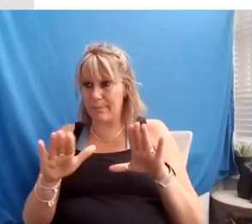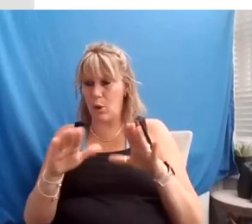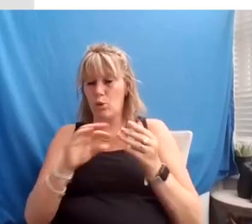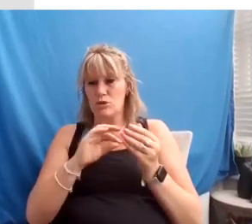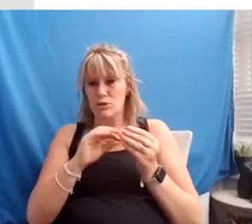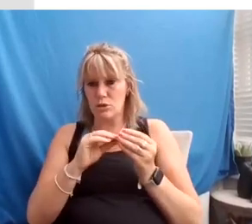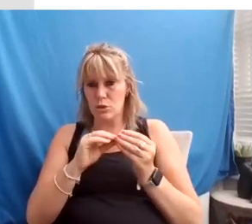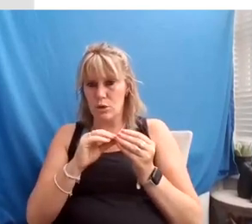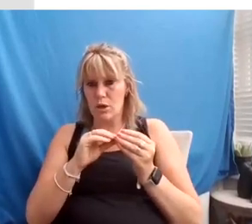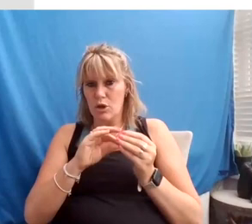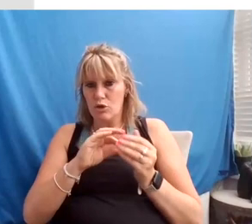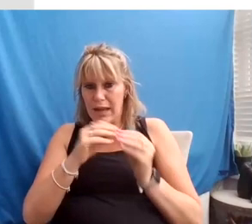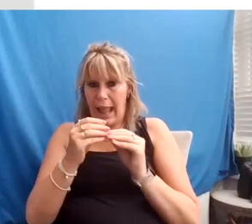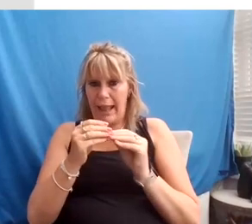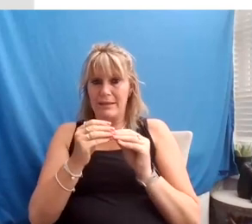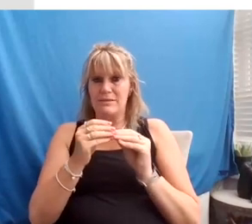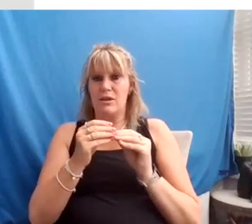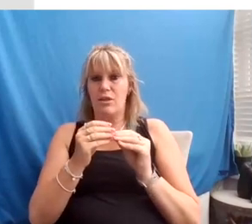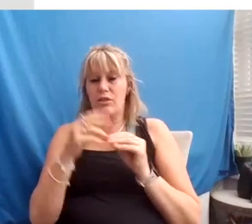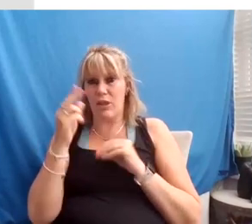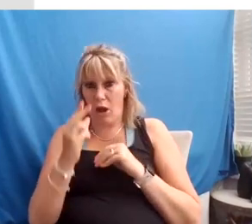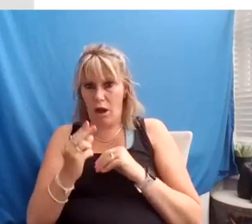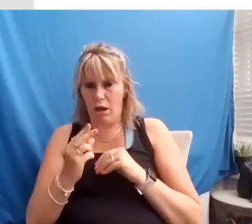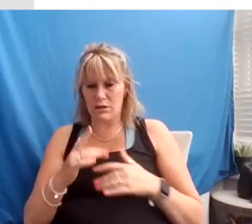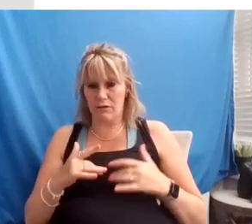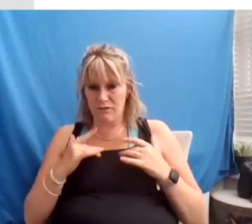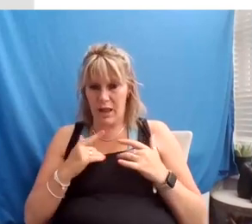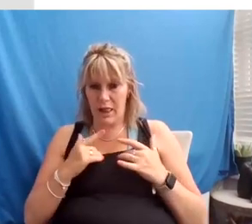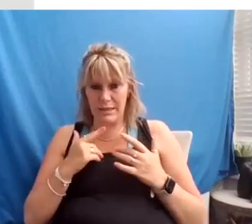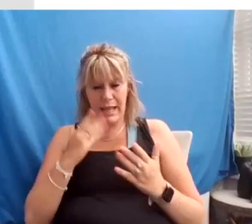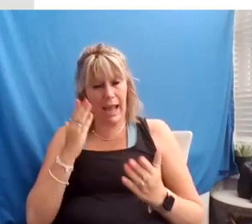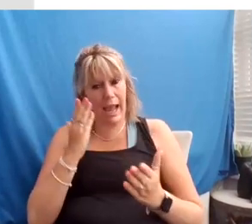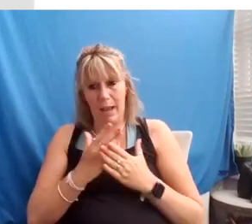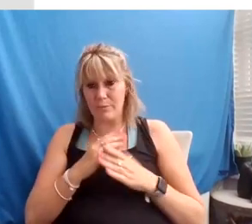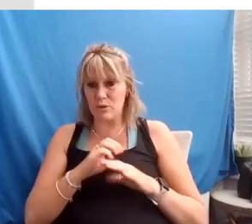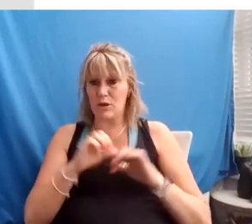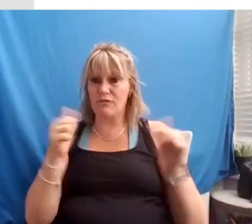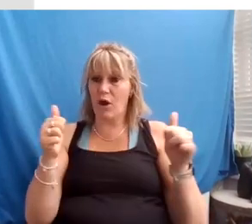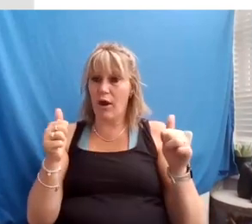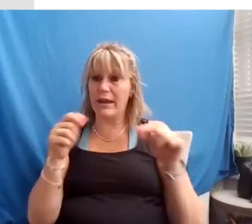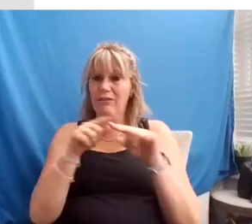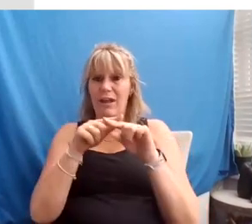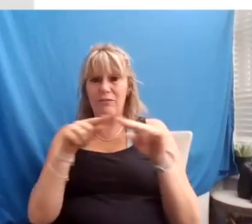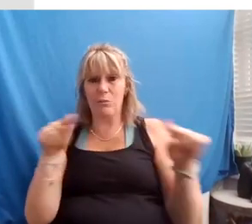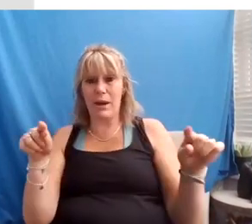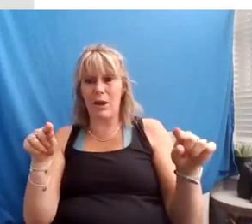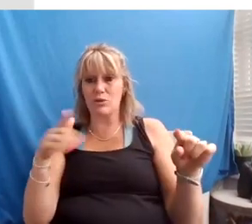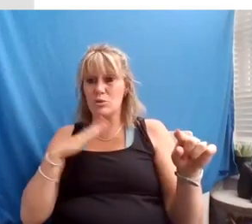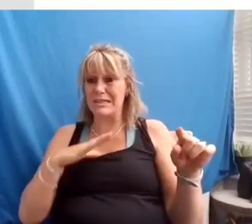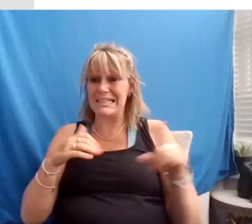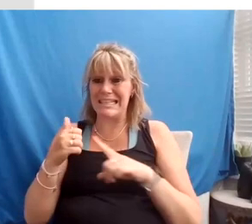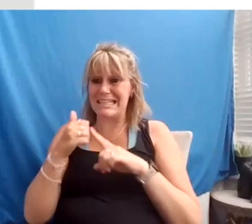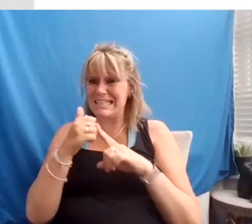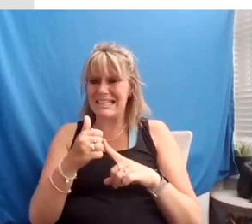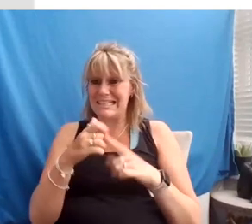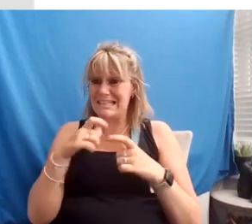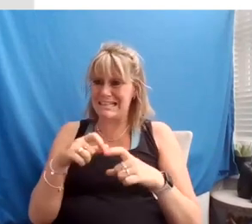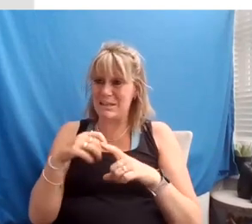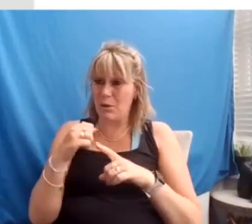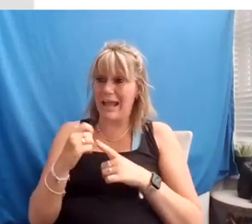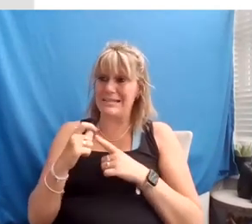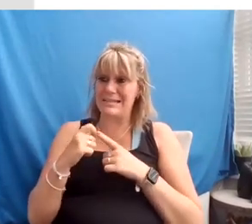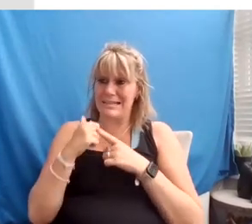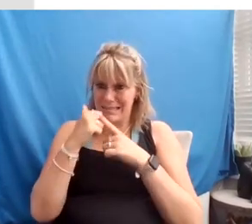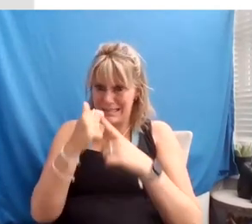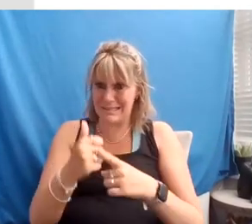piece, we need to remember it's absolutely fine. You know, if everybody else who doesn't even need assistance still has it, you know, there's